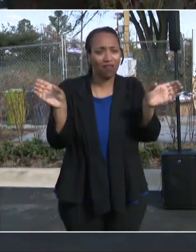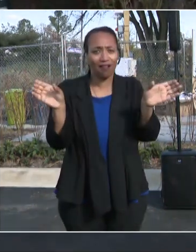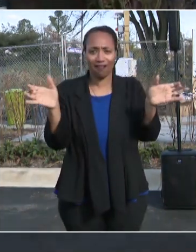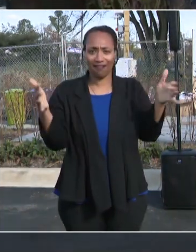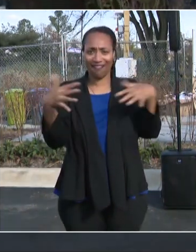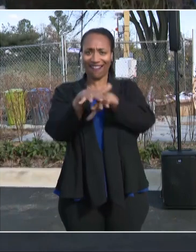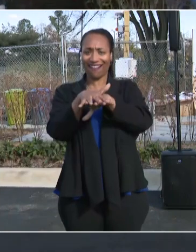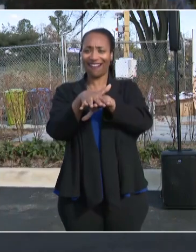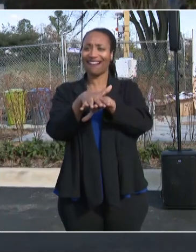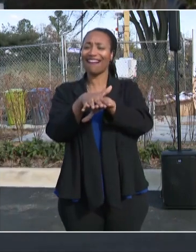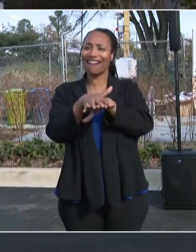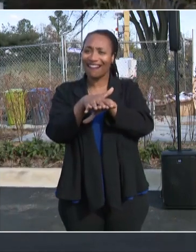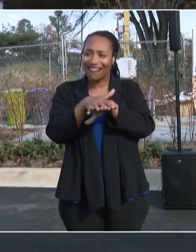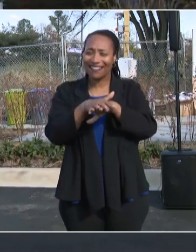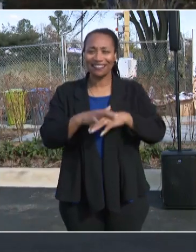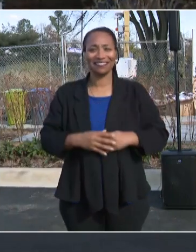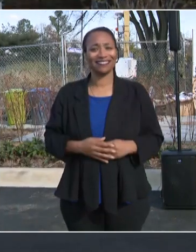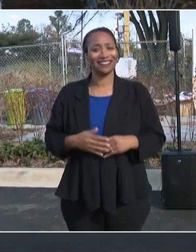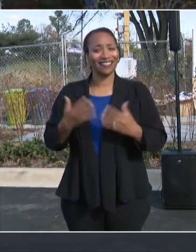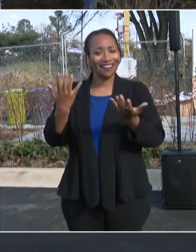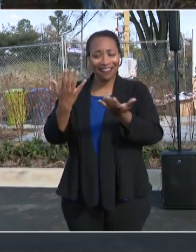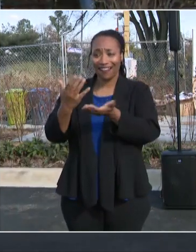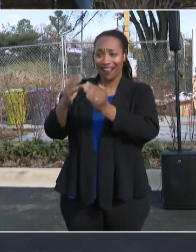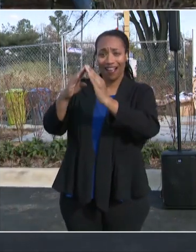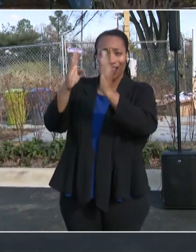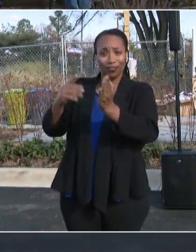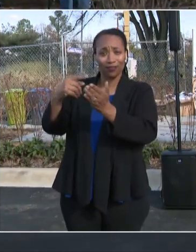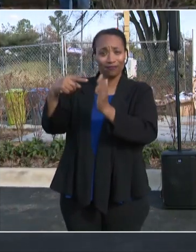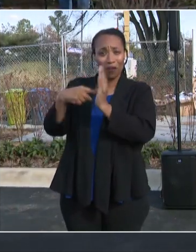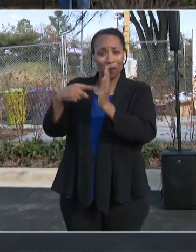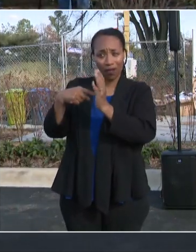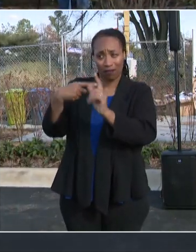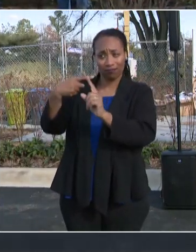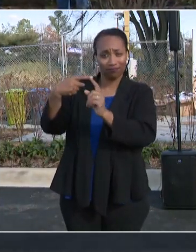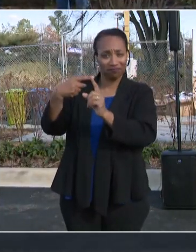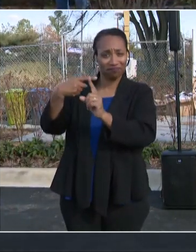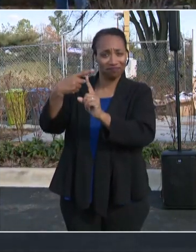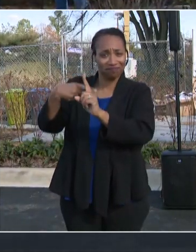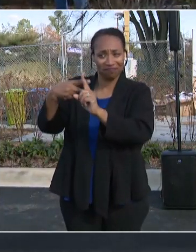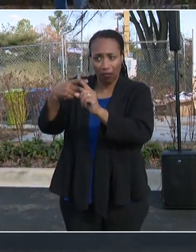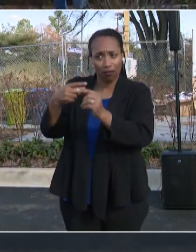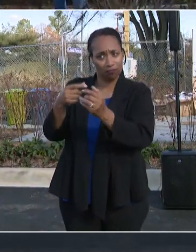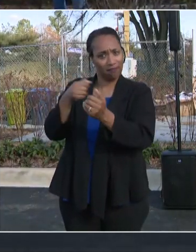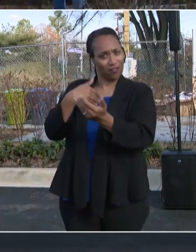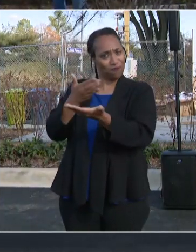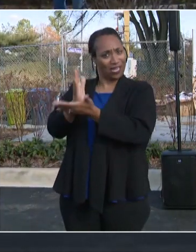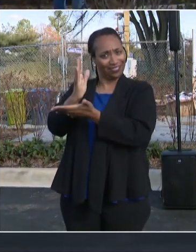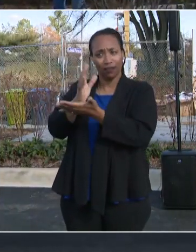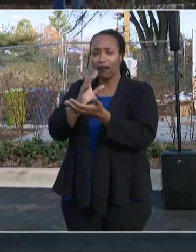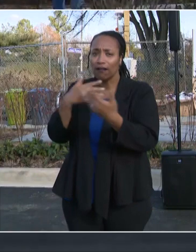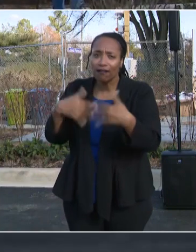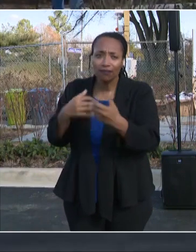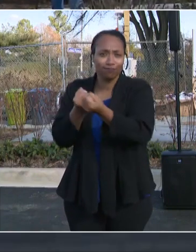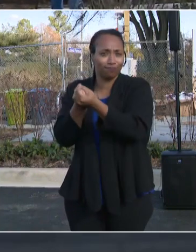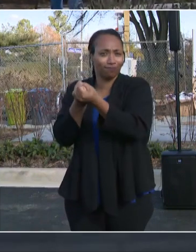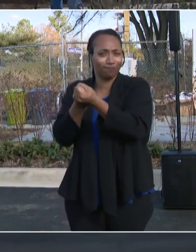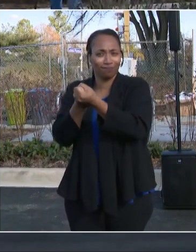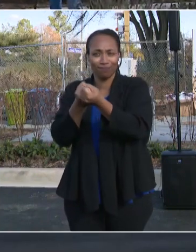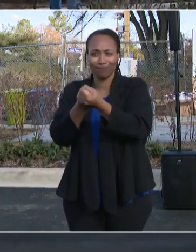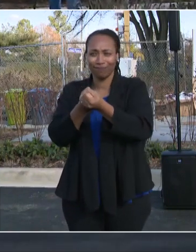Spending my childhood here instilled in me the importance of civic engagement, collaboration, and hard